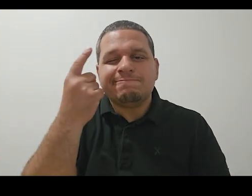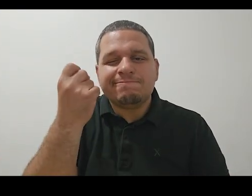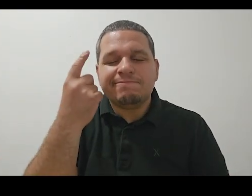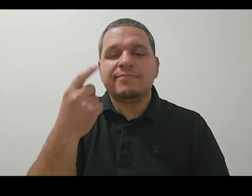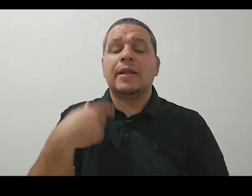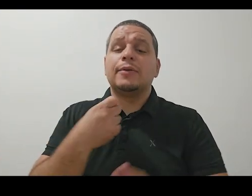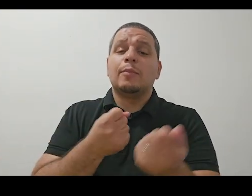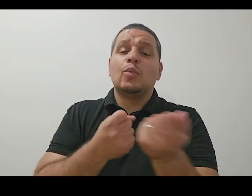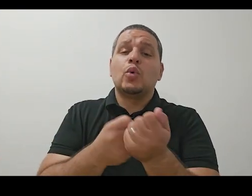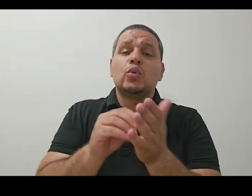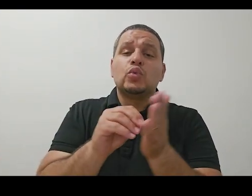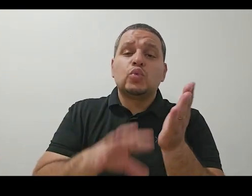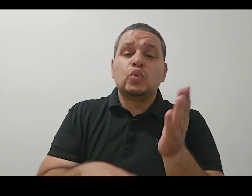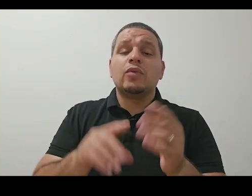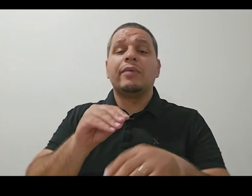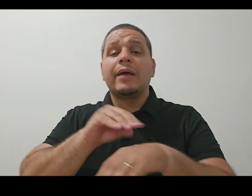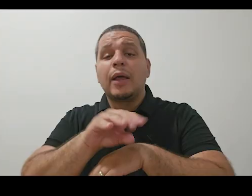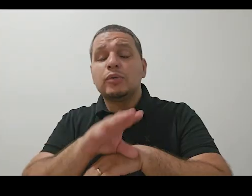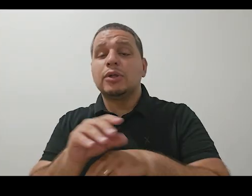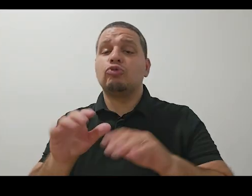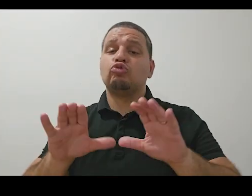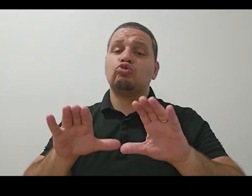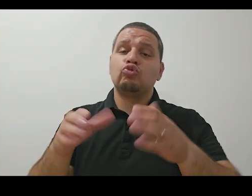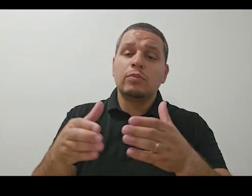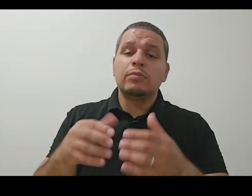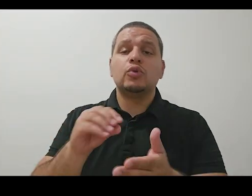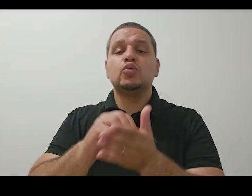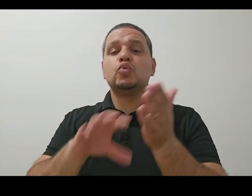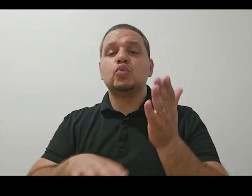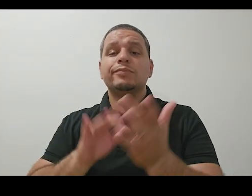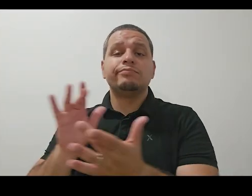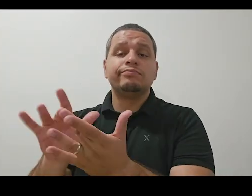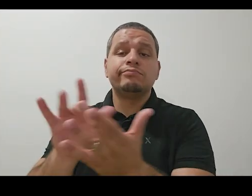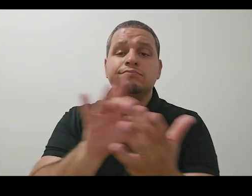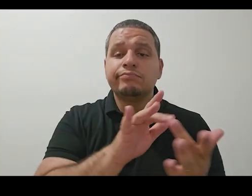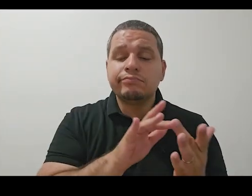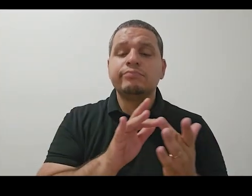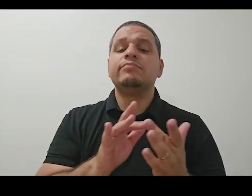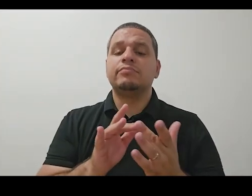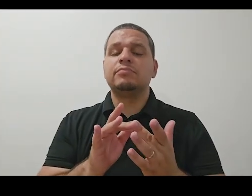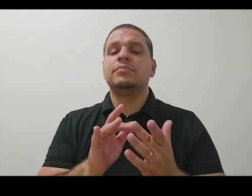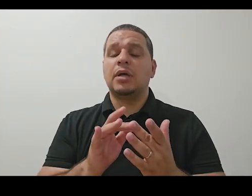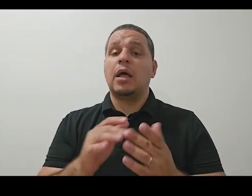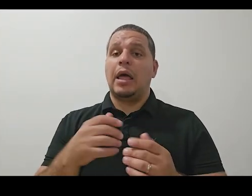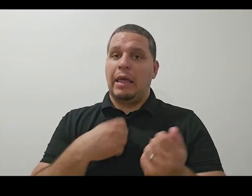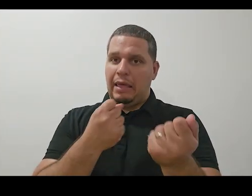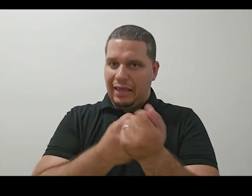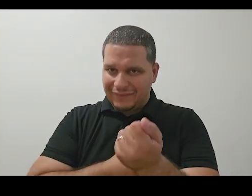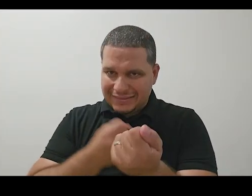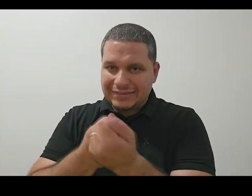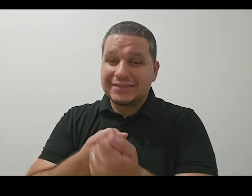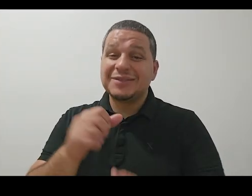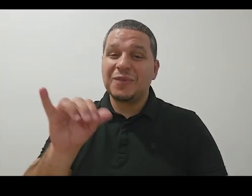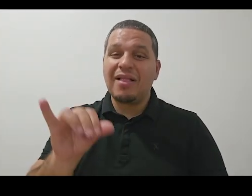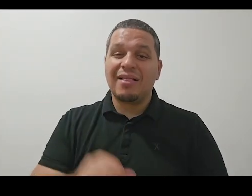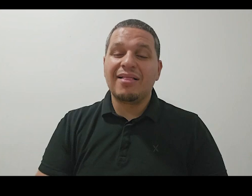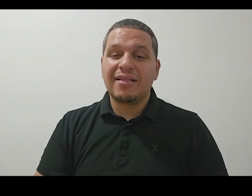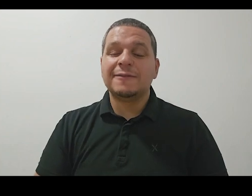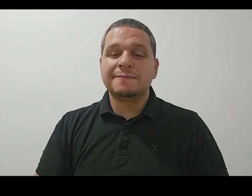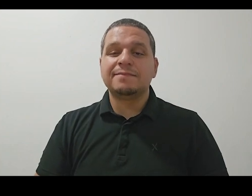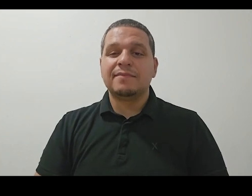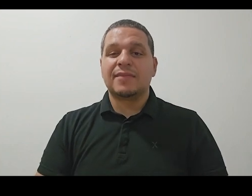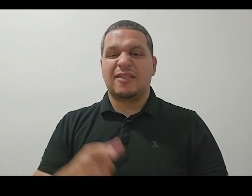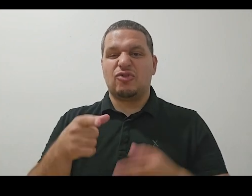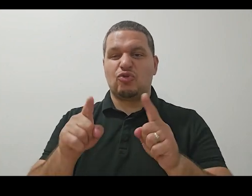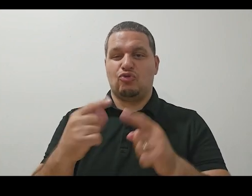through counseling, through running groups, through outreach, through doing advocacy for them during those 3 years